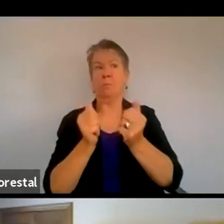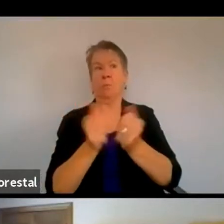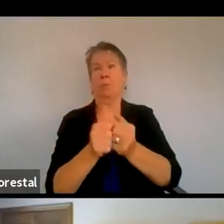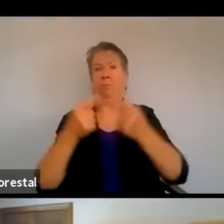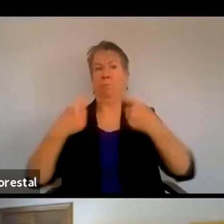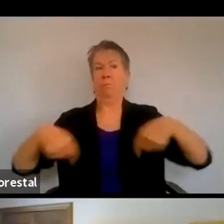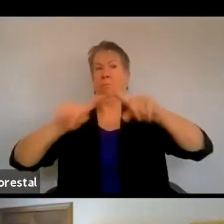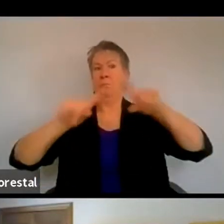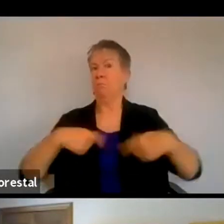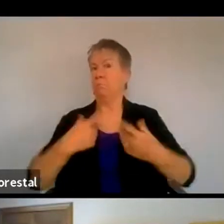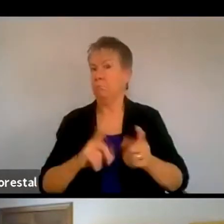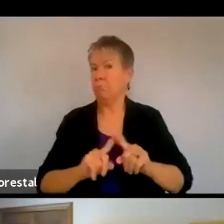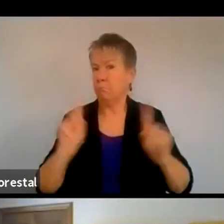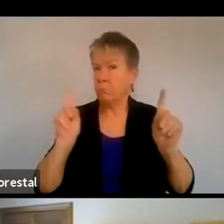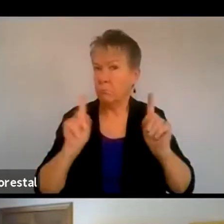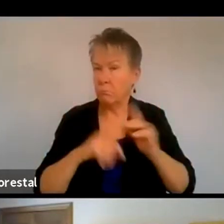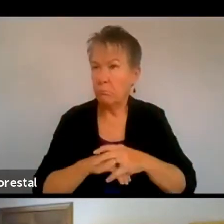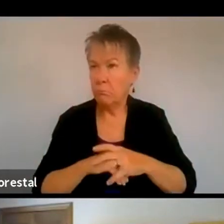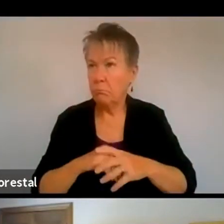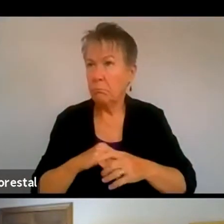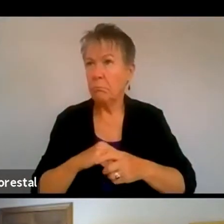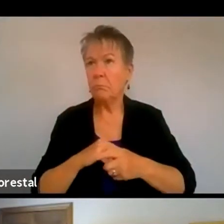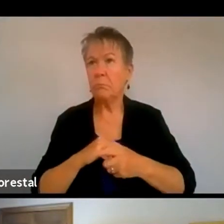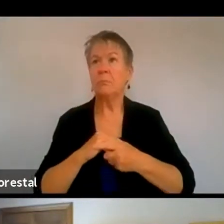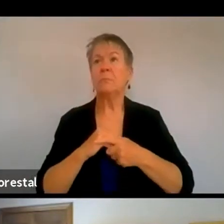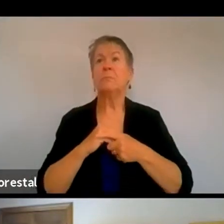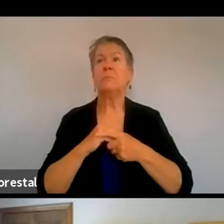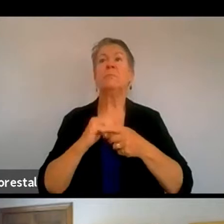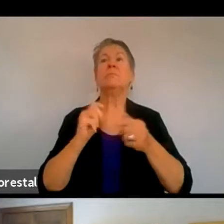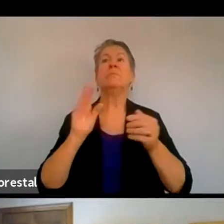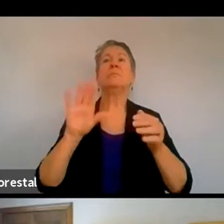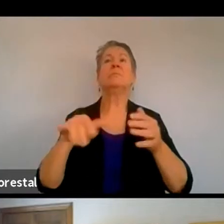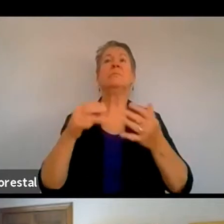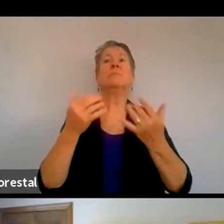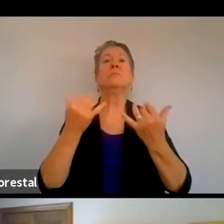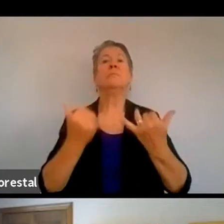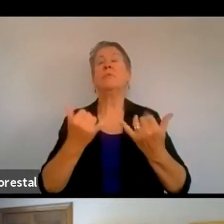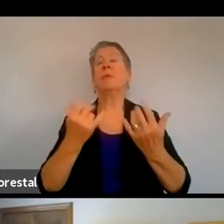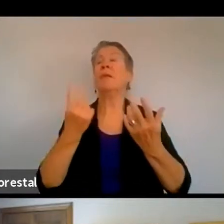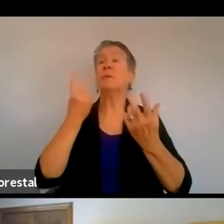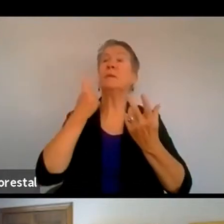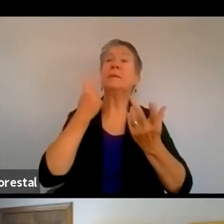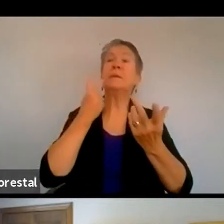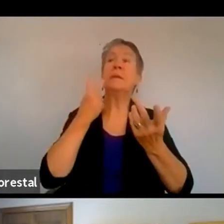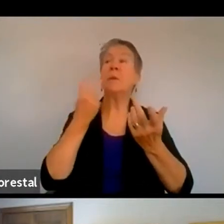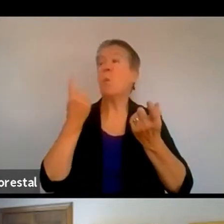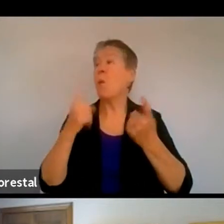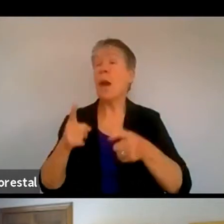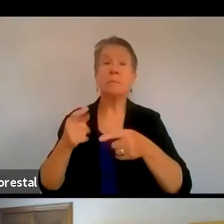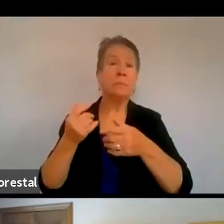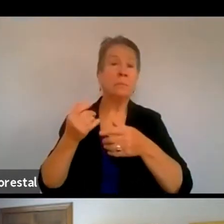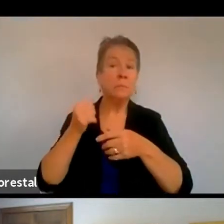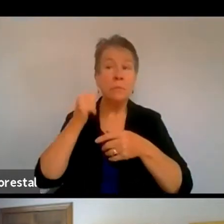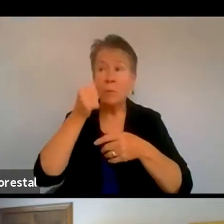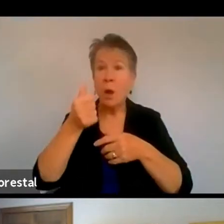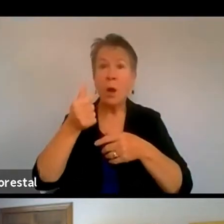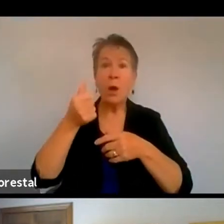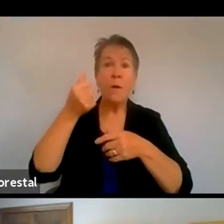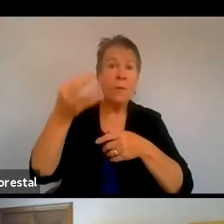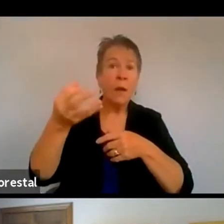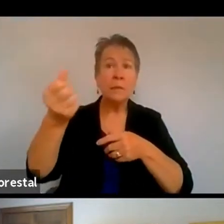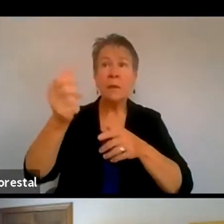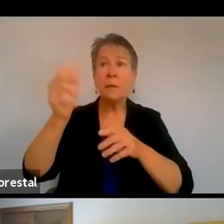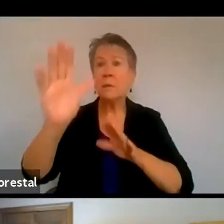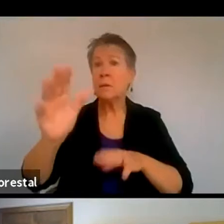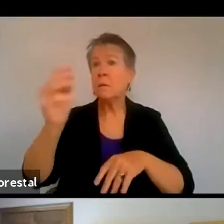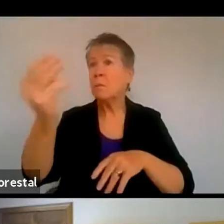seeing how the next several days unfold, but pending specifically 2 more negative tests, which I hope that Tammy and I will both get Saturday